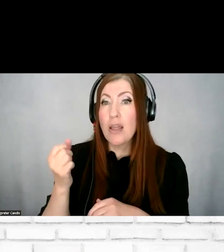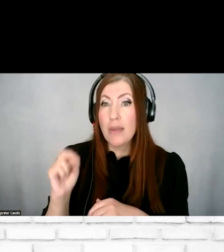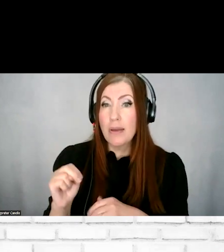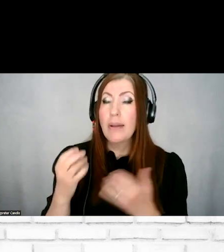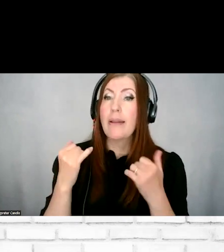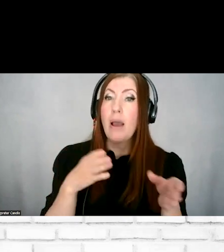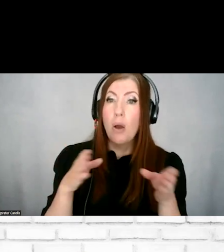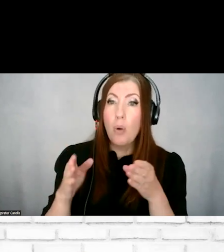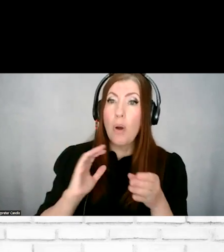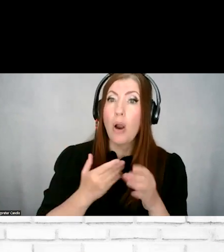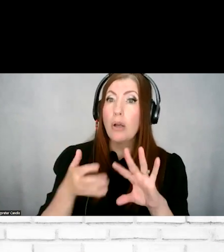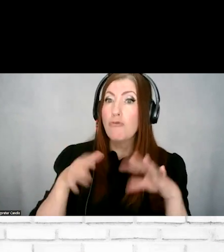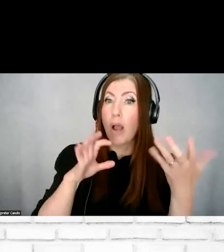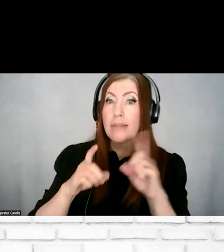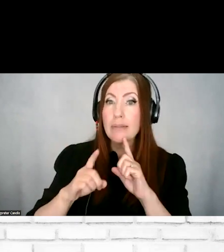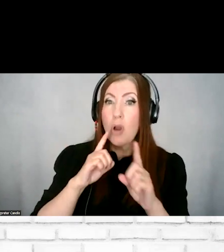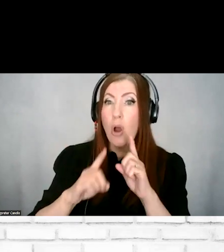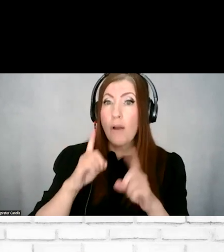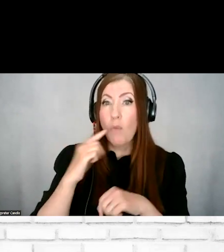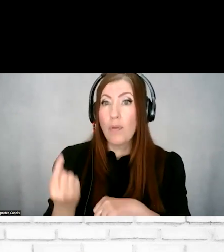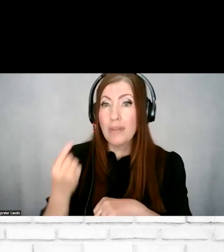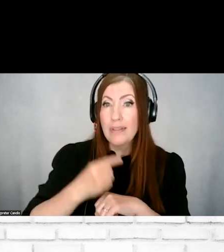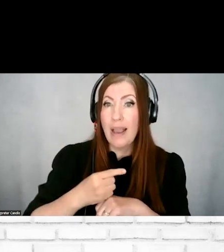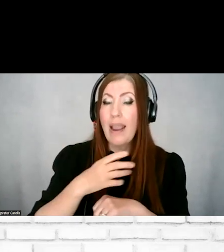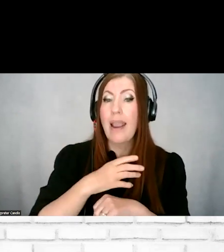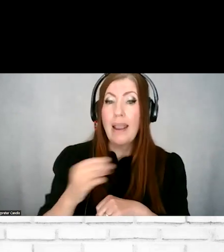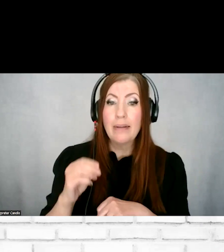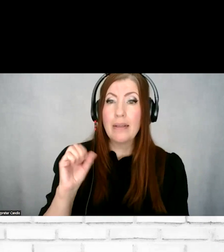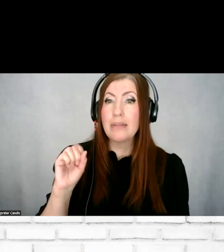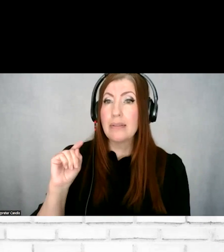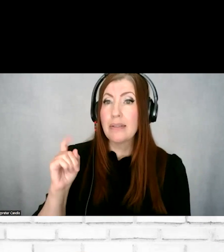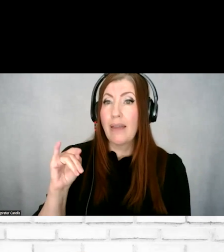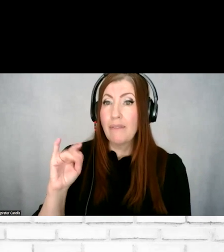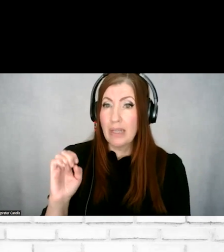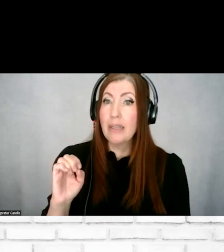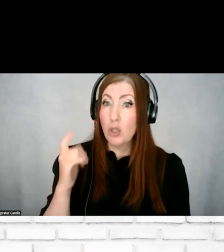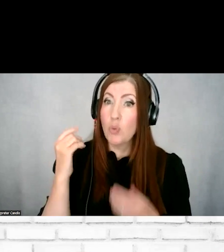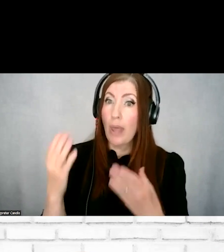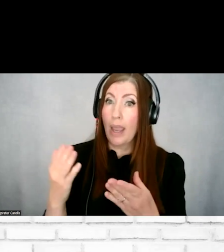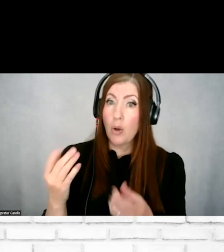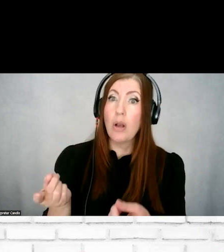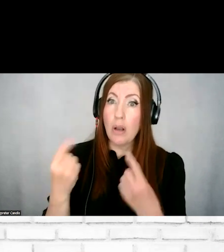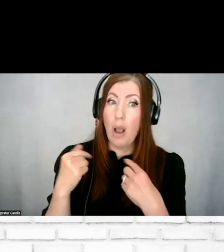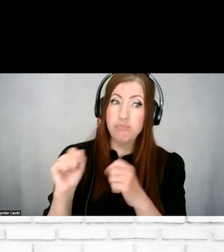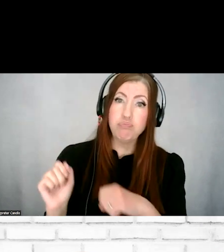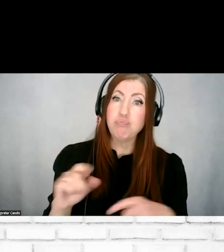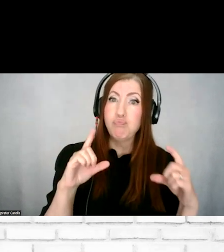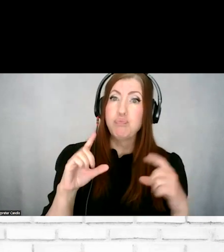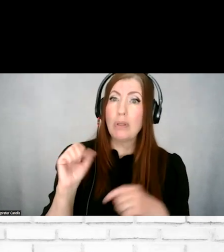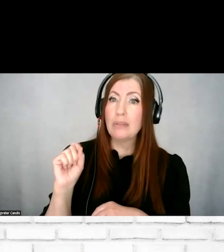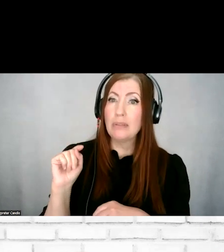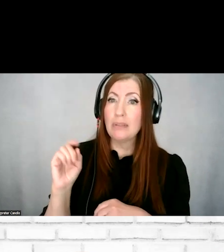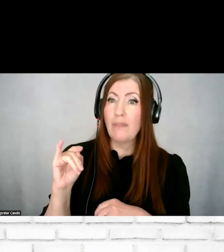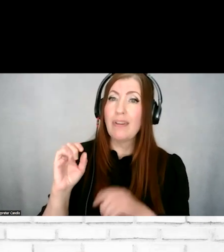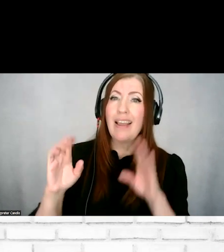to our crisis talk for the day. And Stephanie, if you're on, you would come on board, please. Hi,